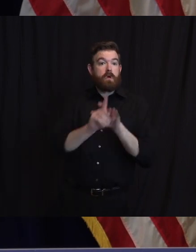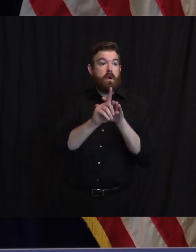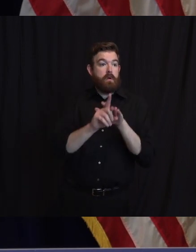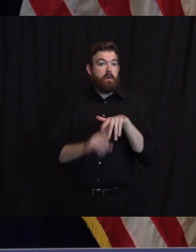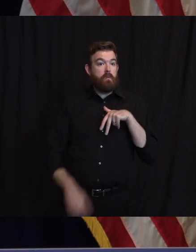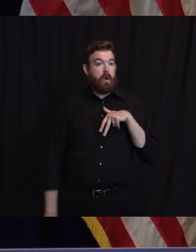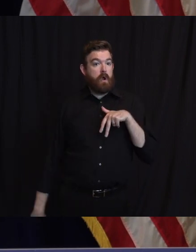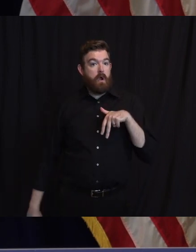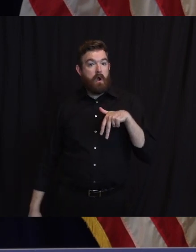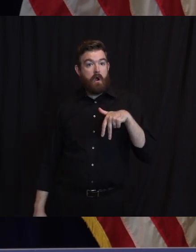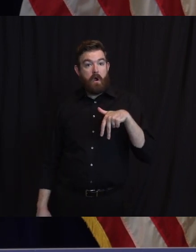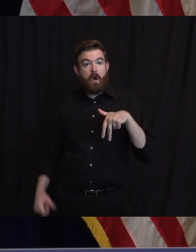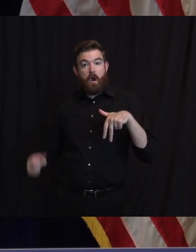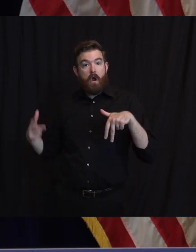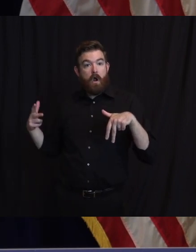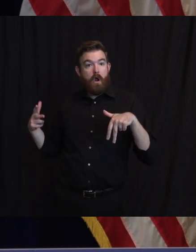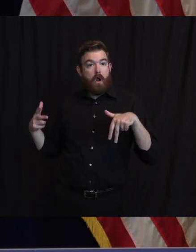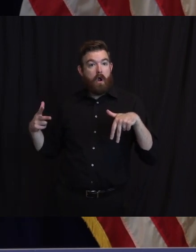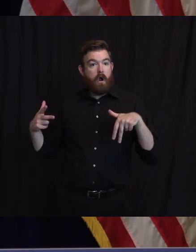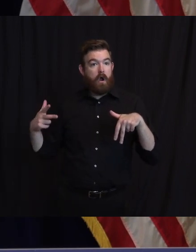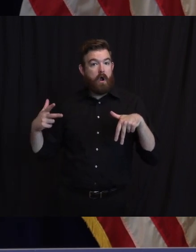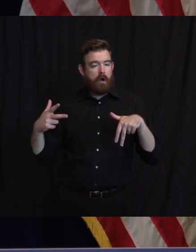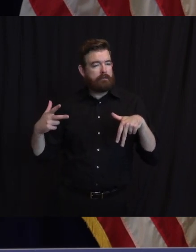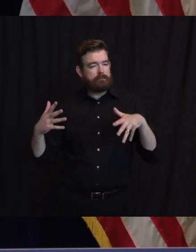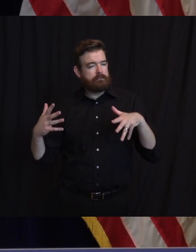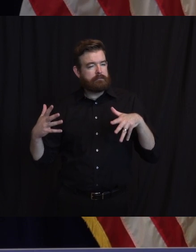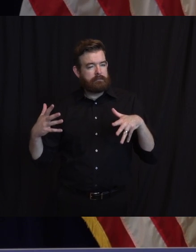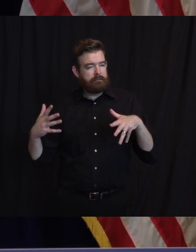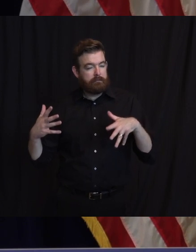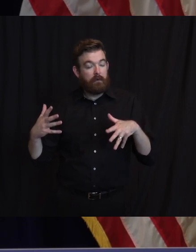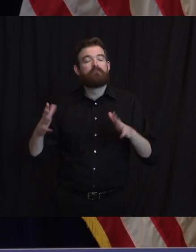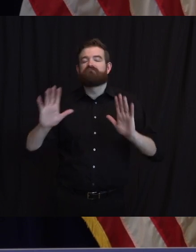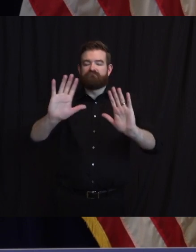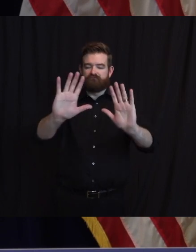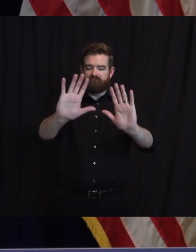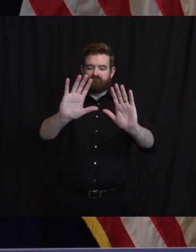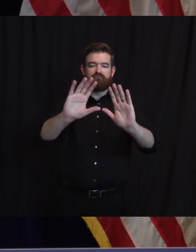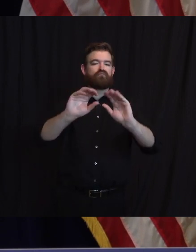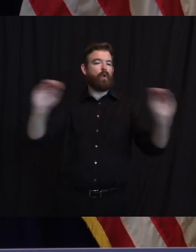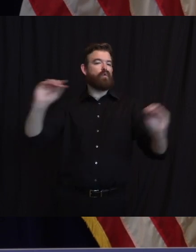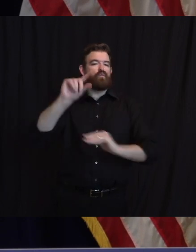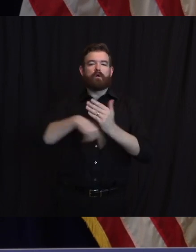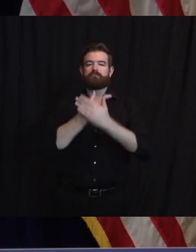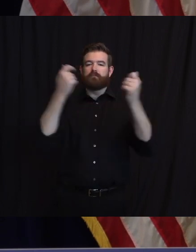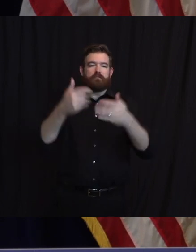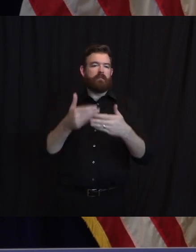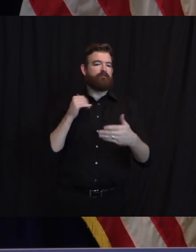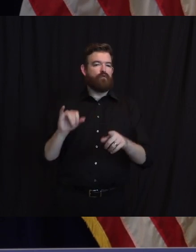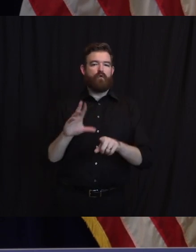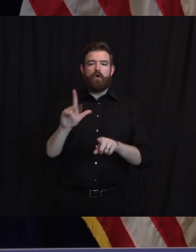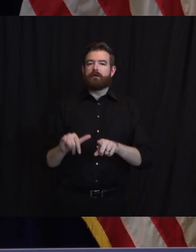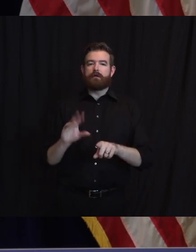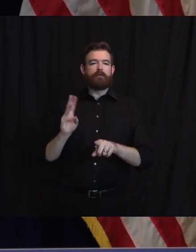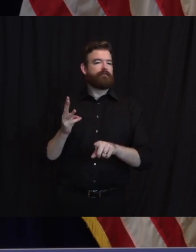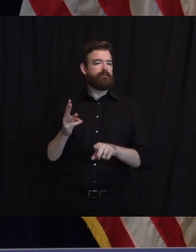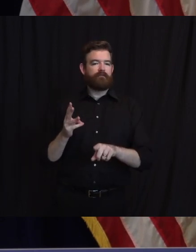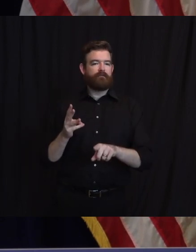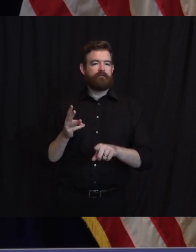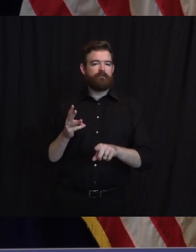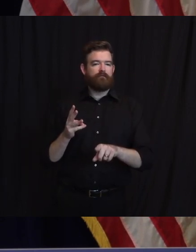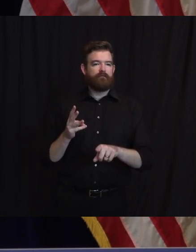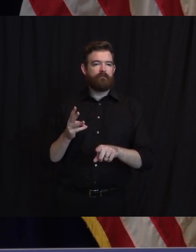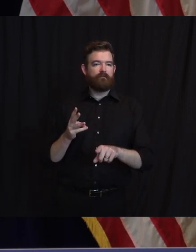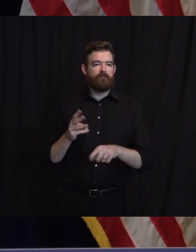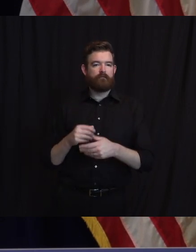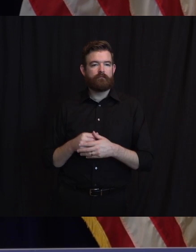We will come back to you. Mine will come back on the unemployment benefits. I'm not sure why you're hearing that, but we will definitely come back to you on that. Thank you.